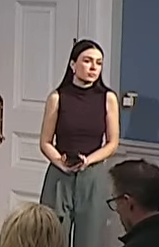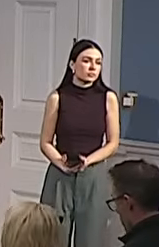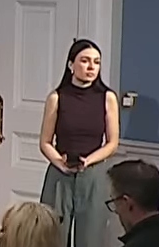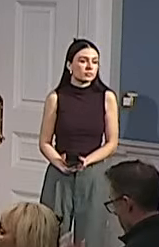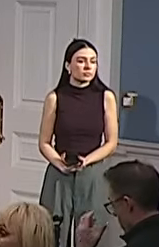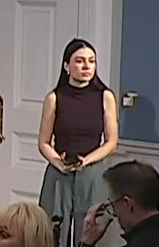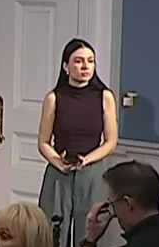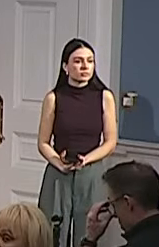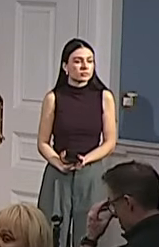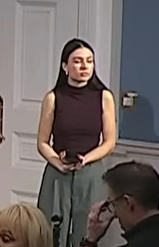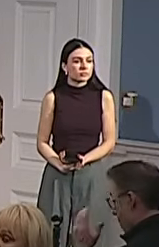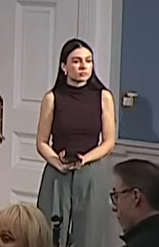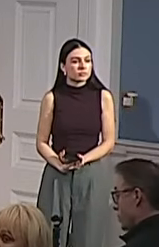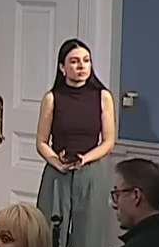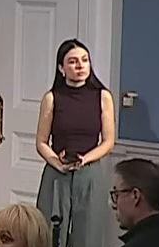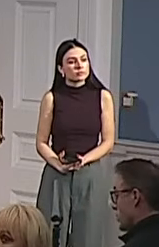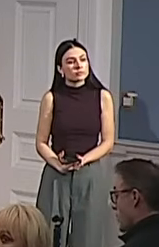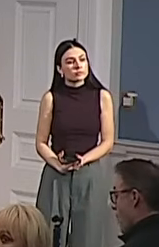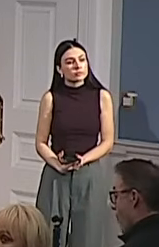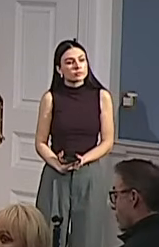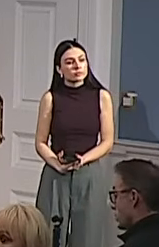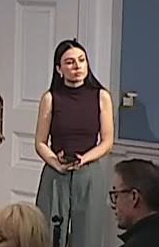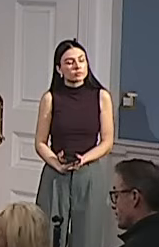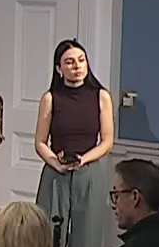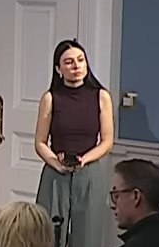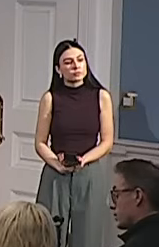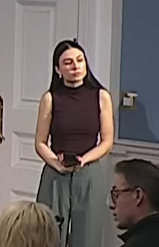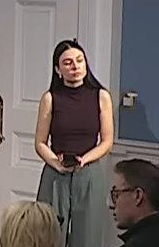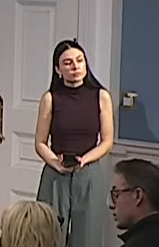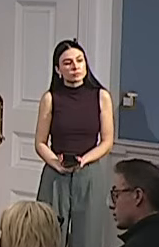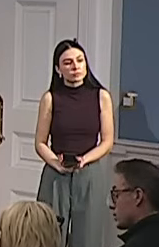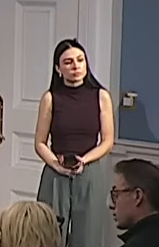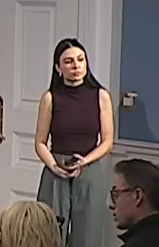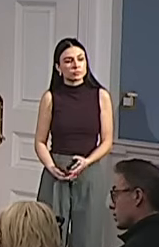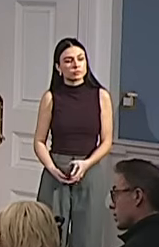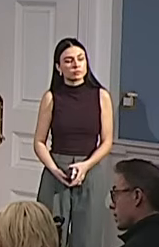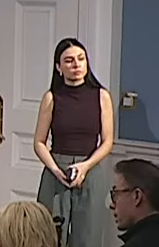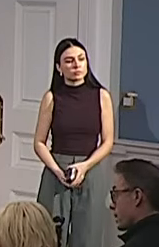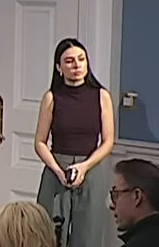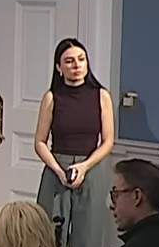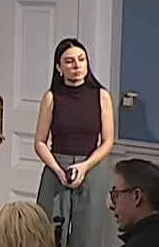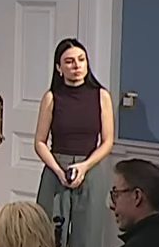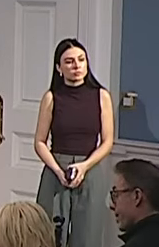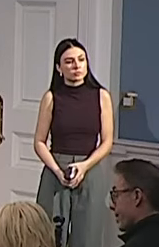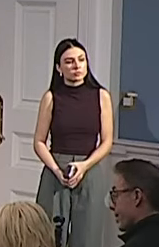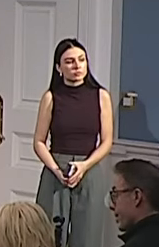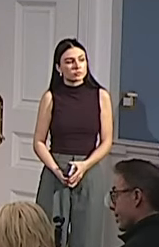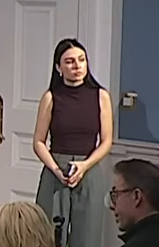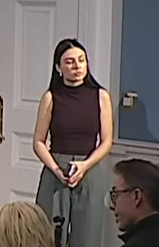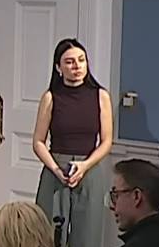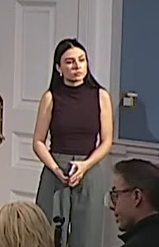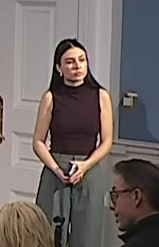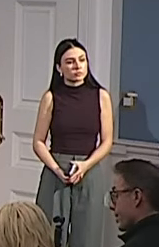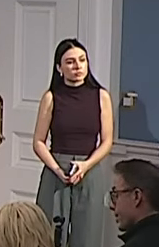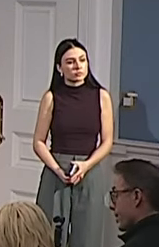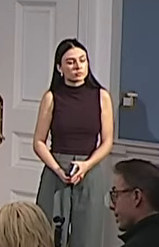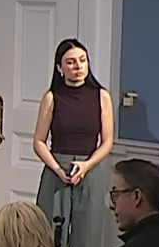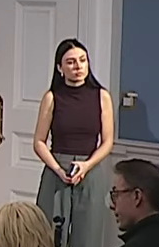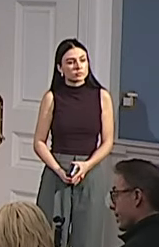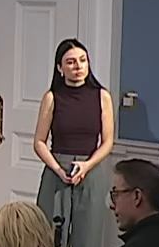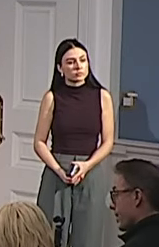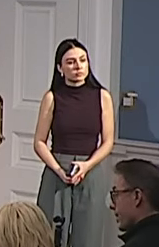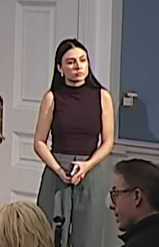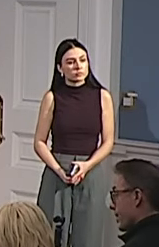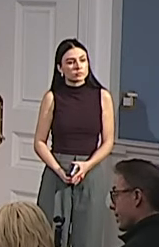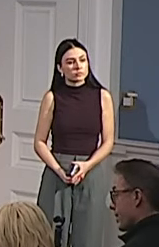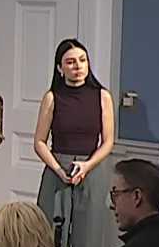quick follow-up on Mayor Frey, too. I guess you were saying you're going to discuss how to protect immigrant New Yorkers. Is this an effort